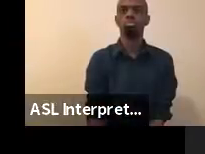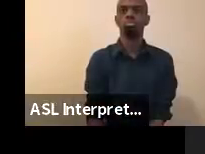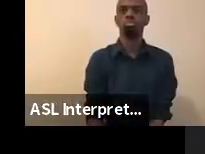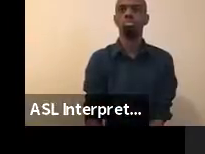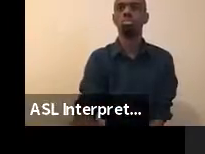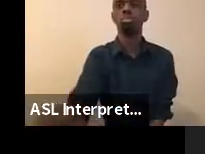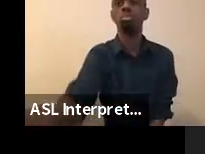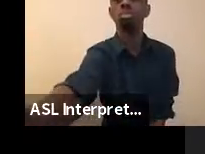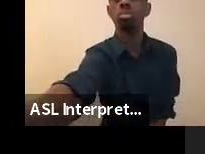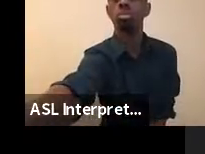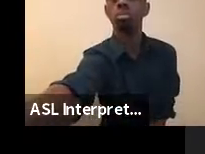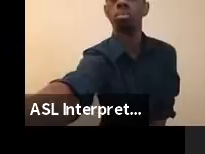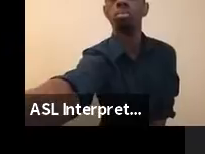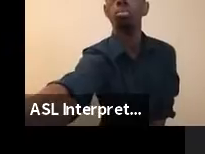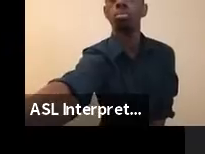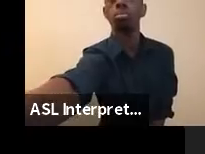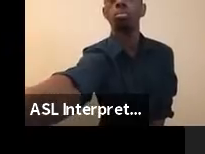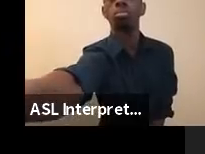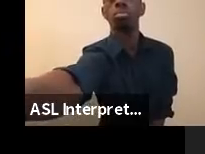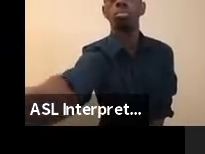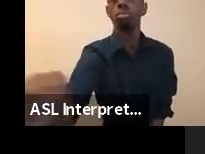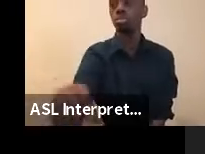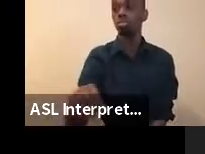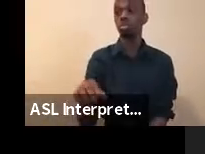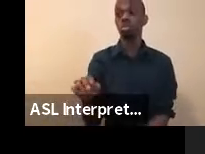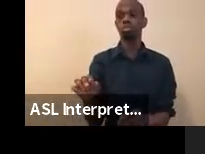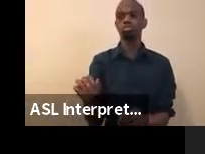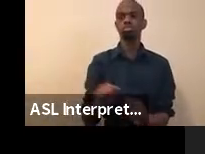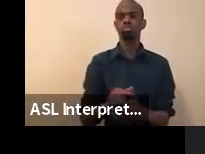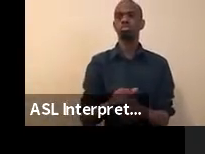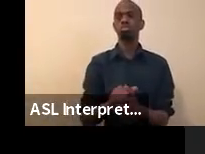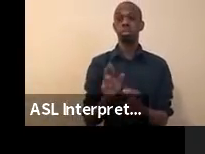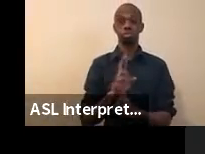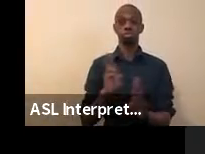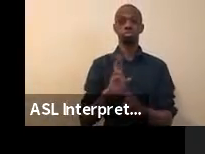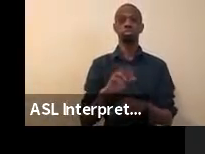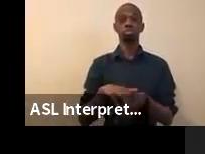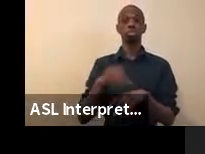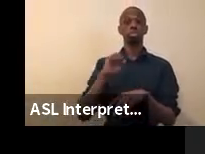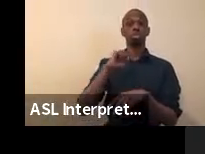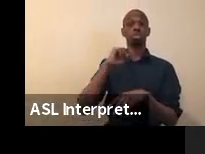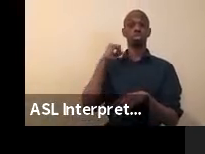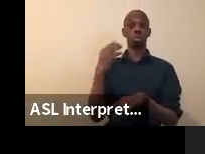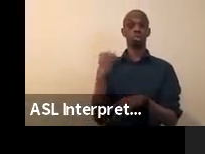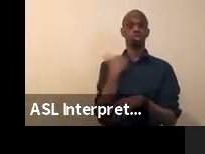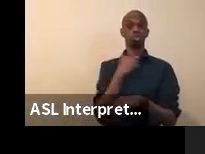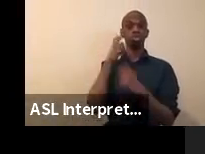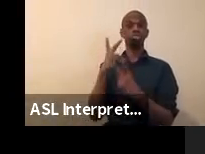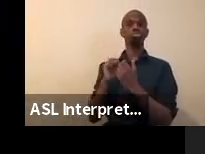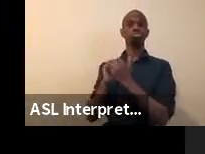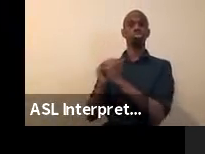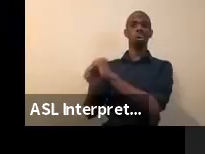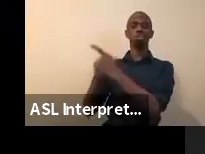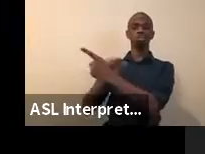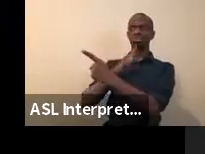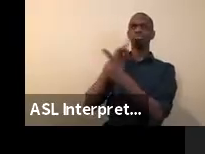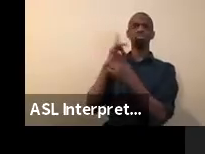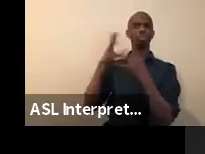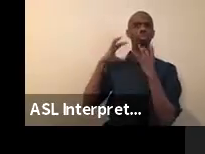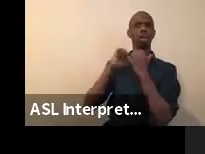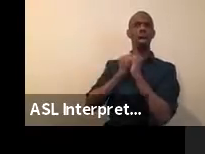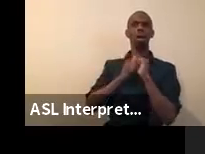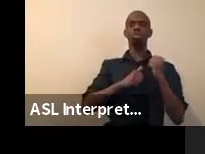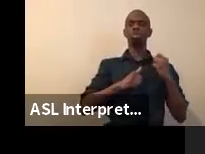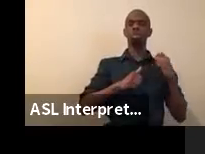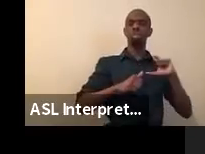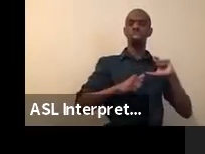saw how offensive, the police handled the white man who killed, the 21-year-old